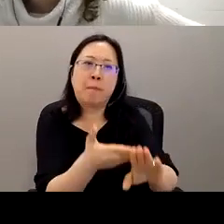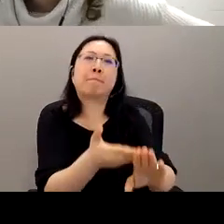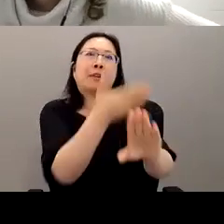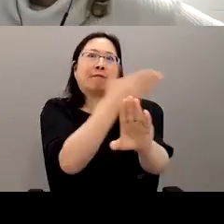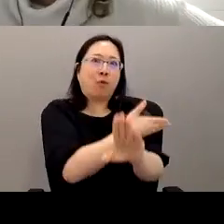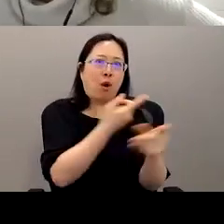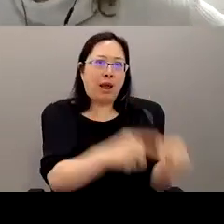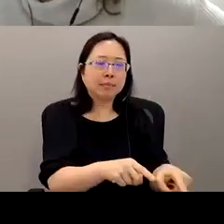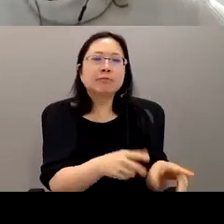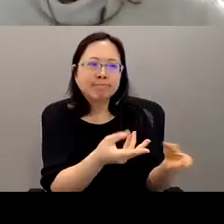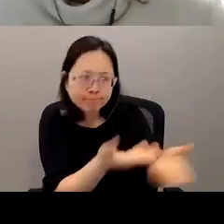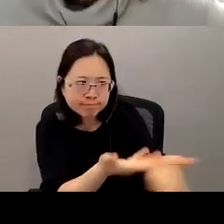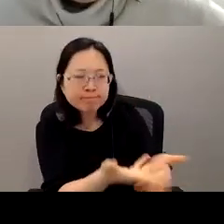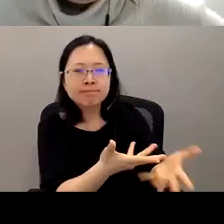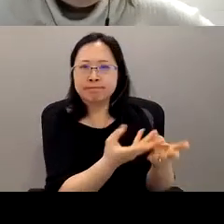So,